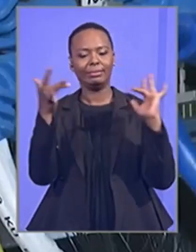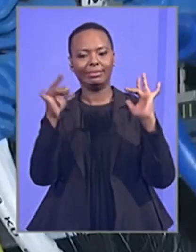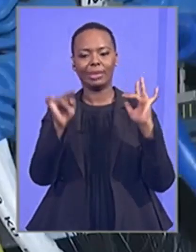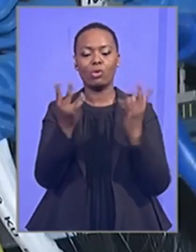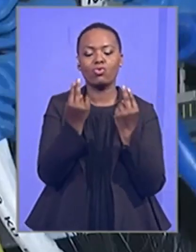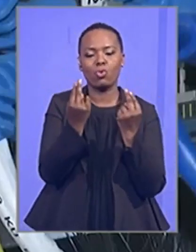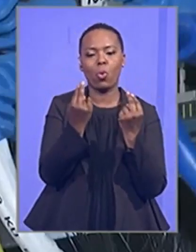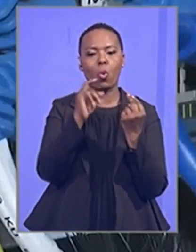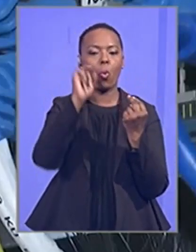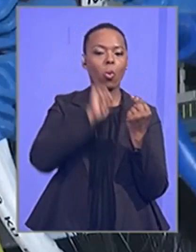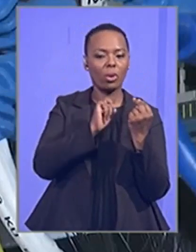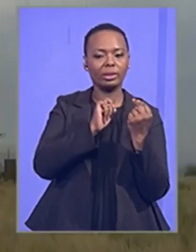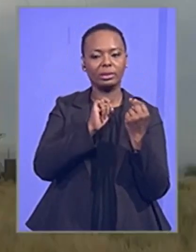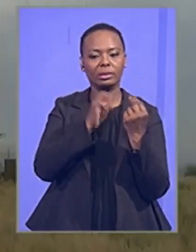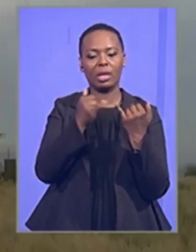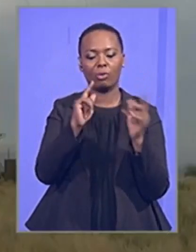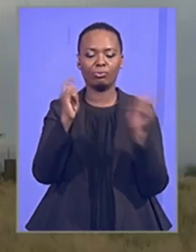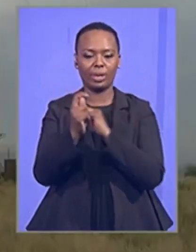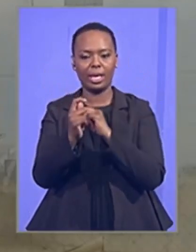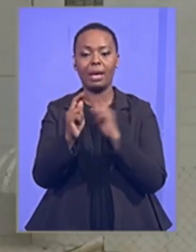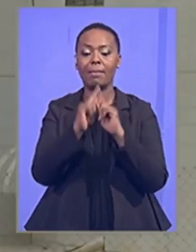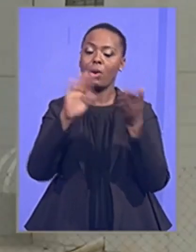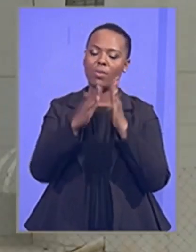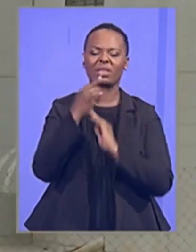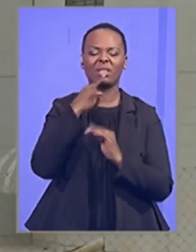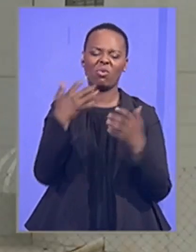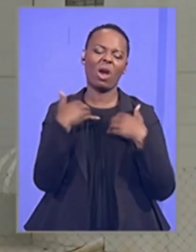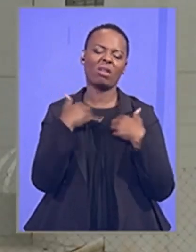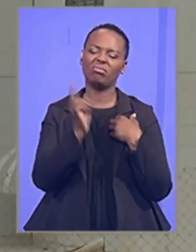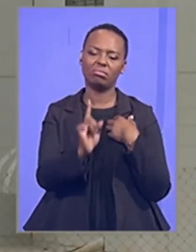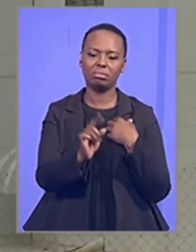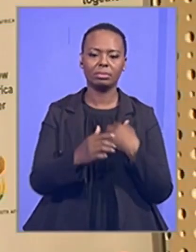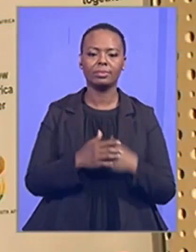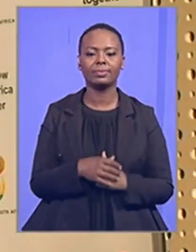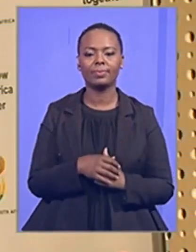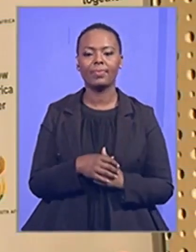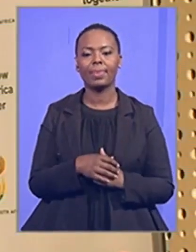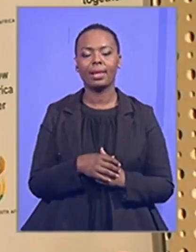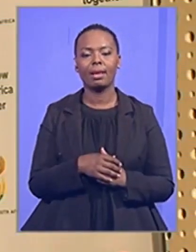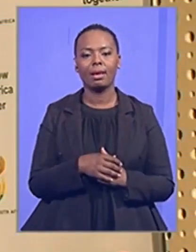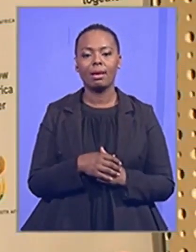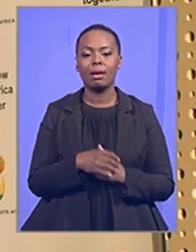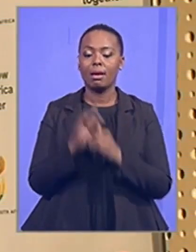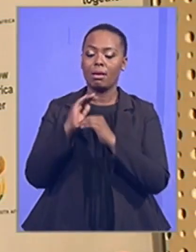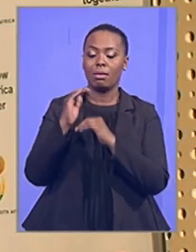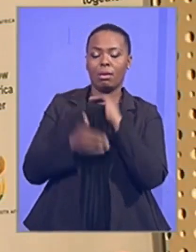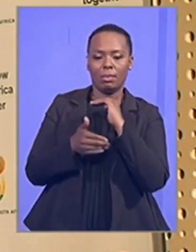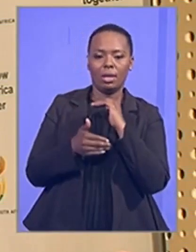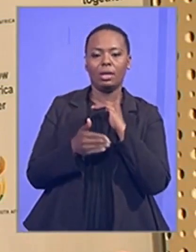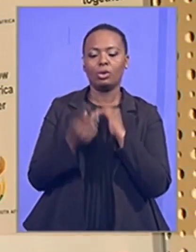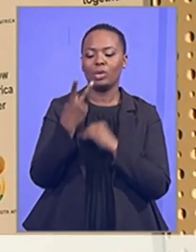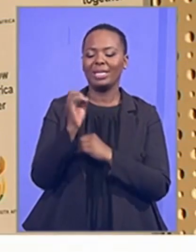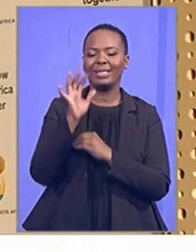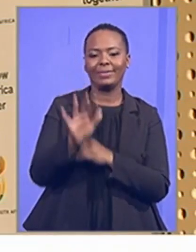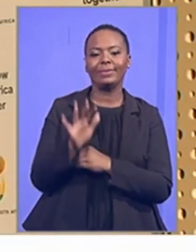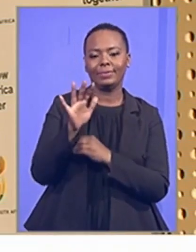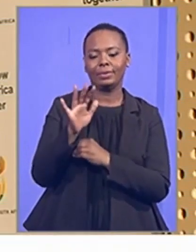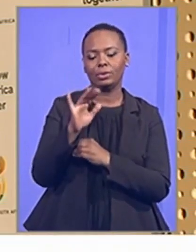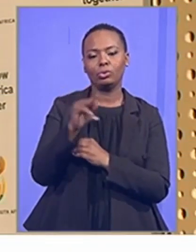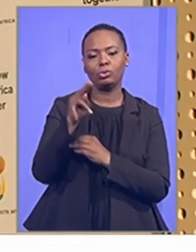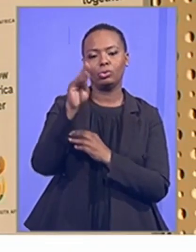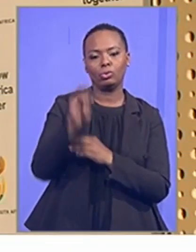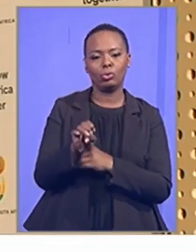empa baahi ba eleditswe hore ba seke ba tshwenyeha ka sena. We had protection till June 2015 in terms of